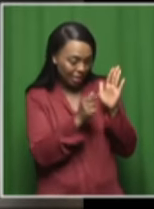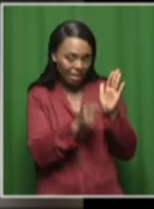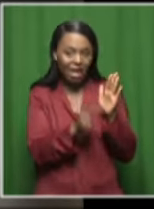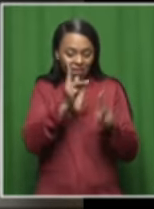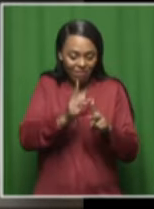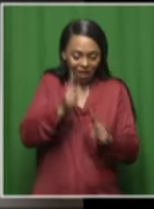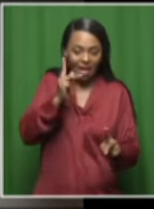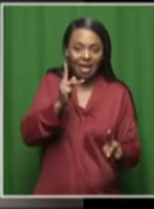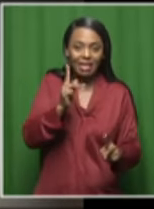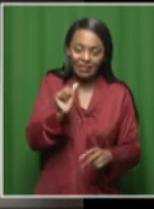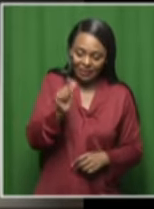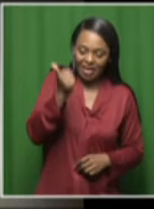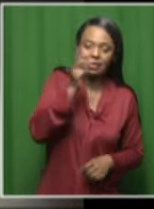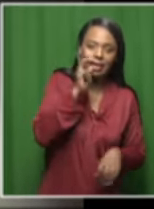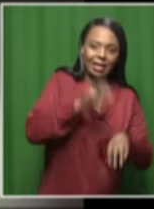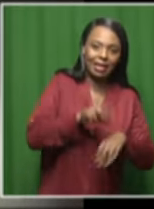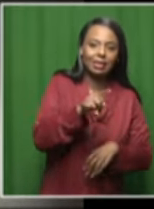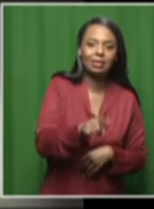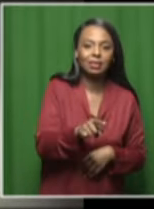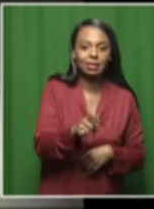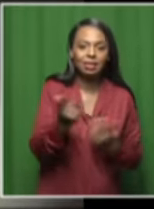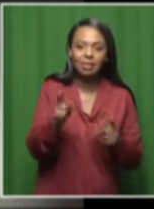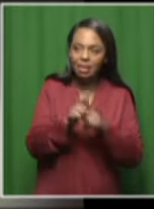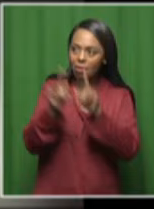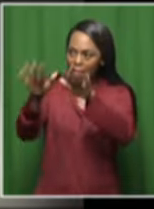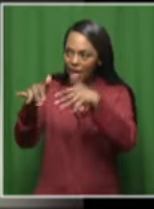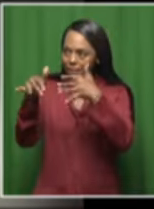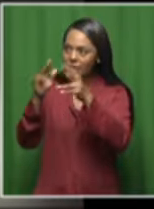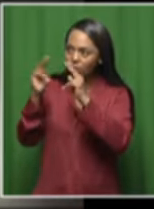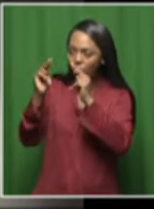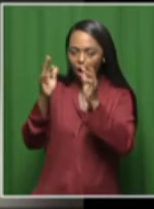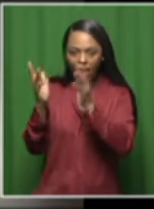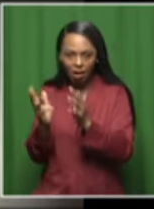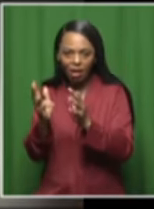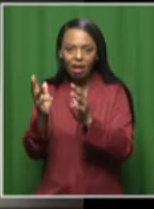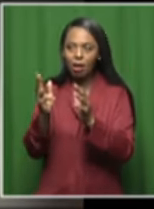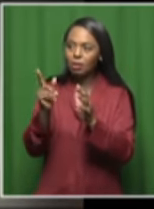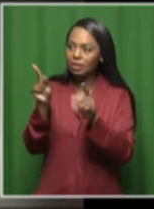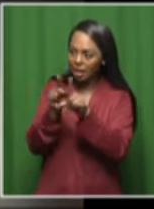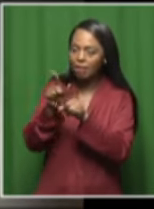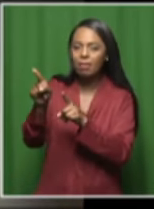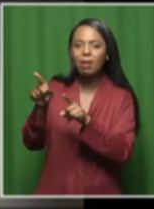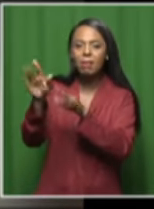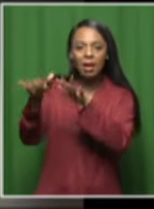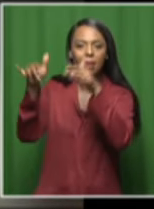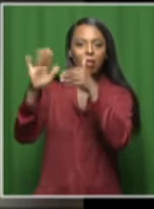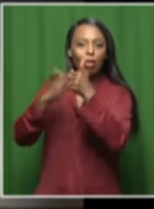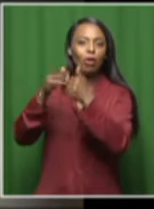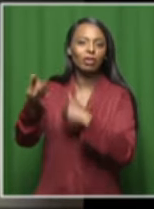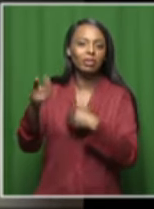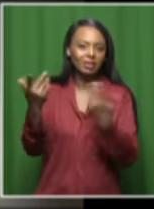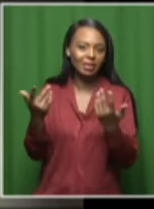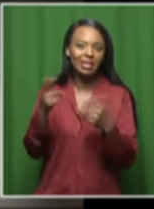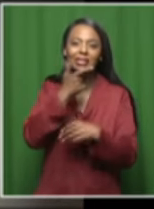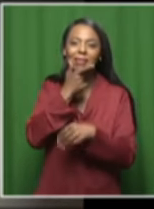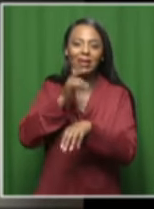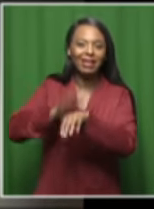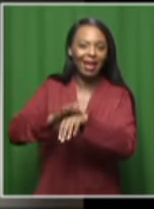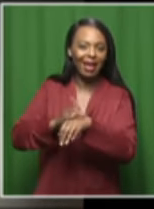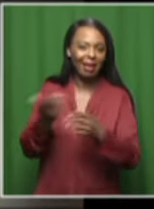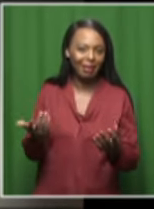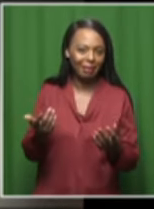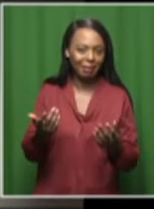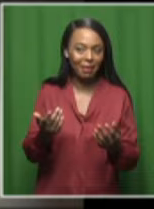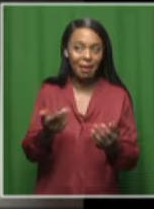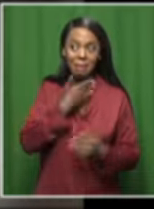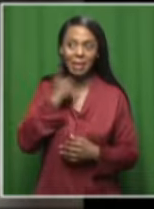Parliament's recess, then we can't even carry on squirreling away, you know, through that December period. And doing our